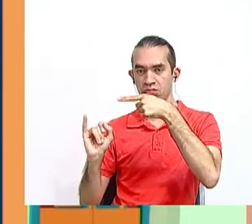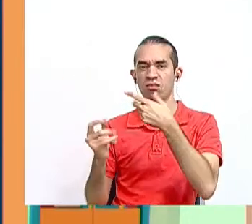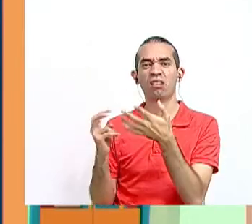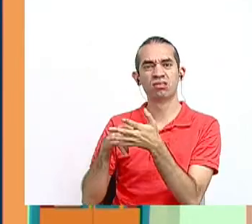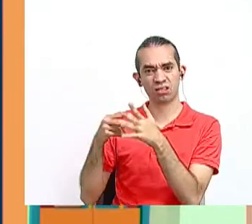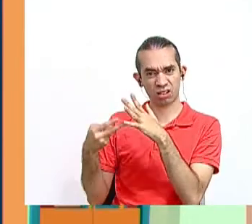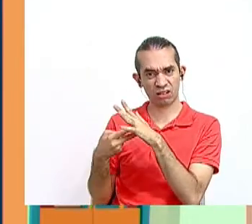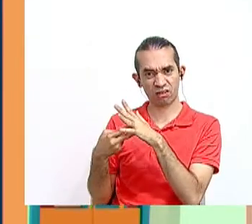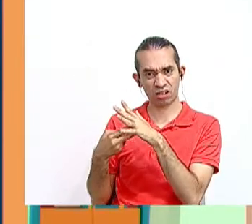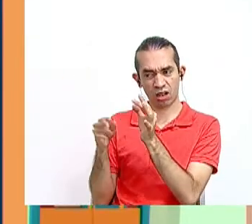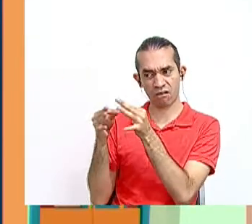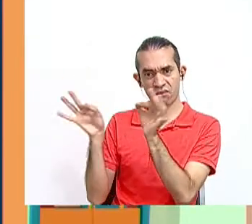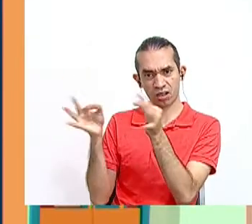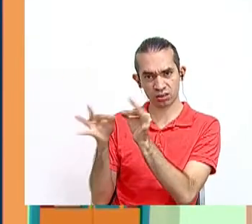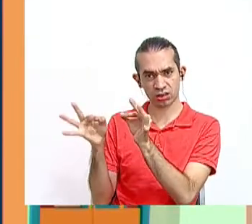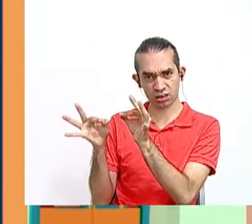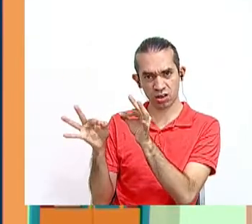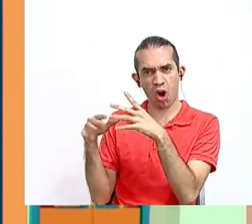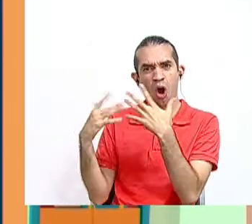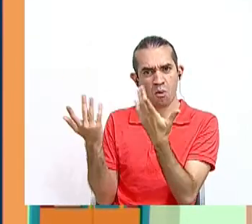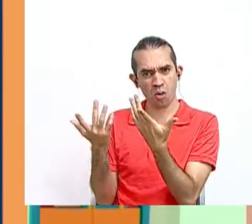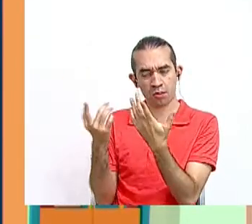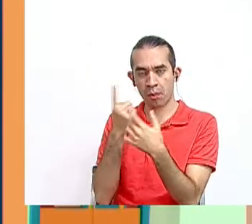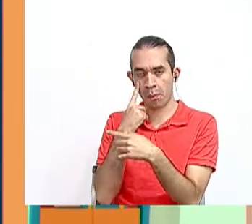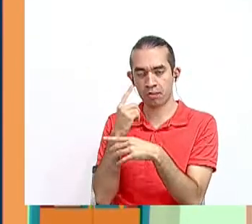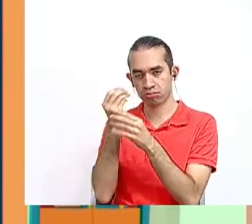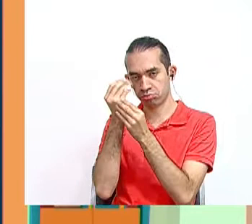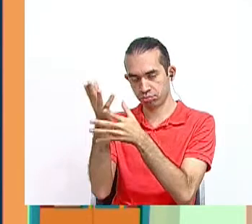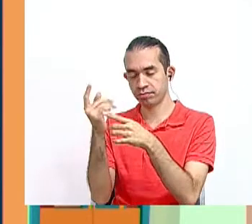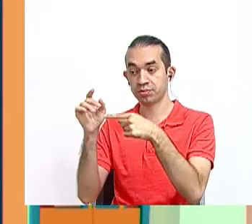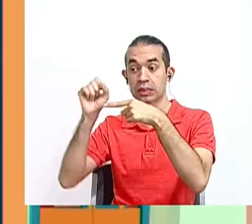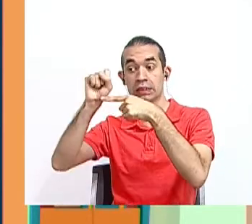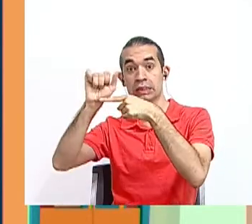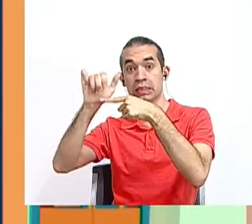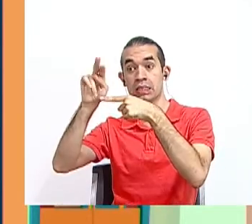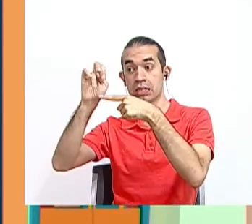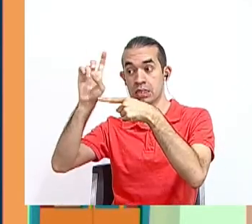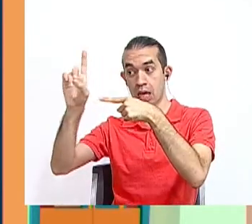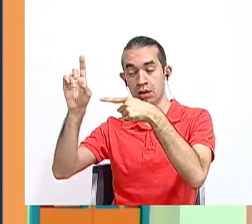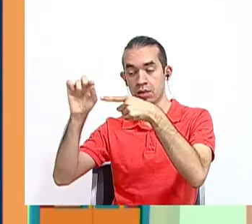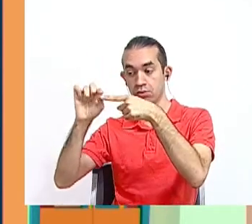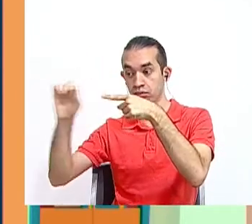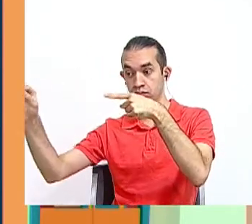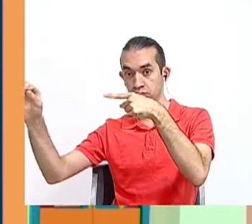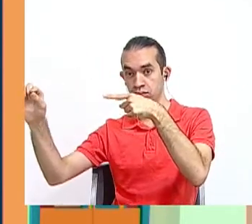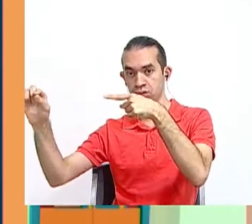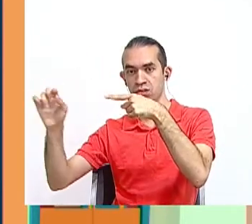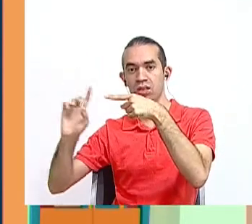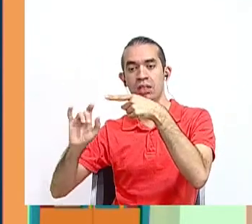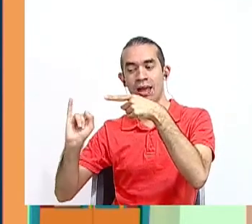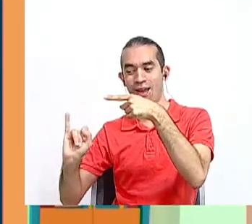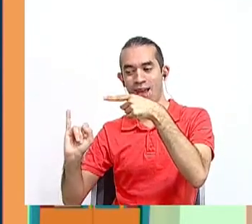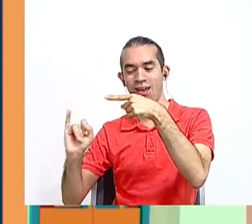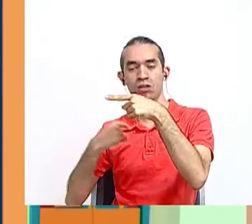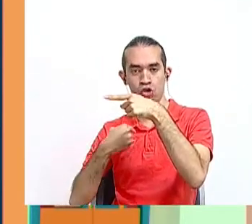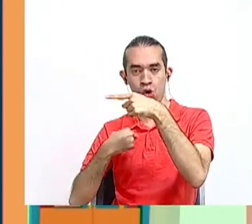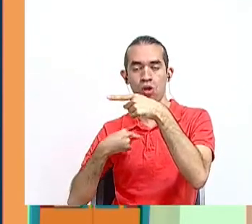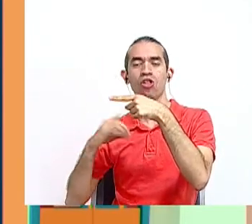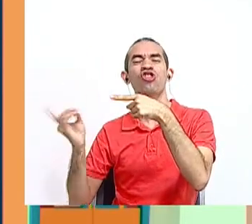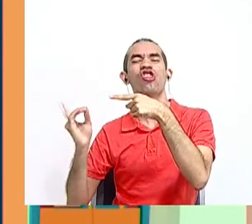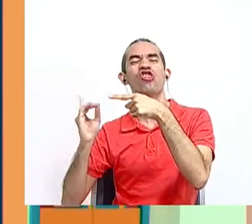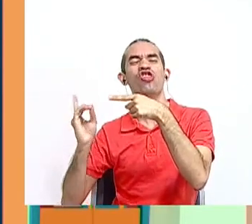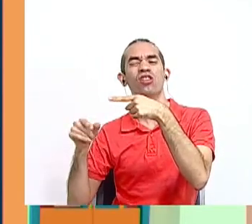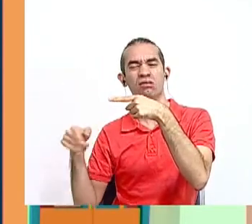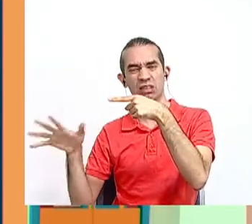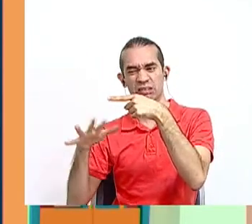is an expression. Now, some clues. Think about the position of the word I. So we actually see that we